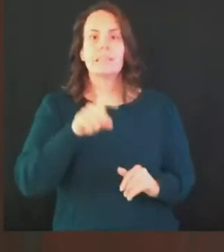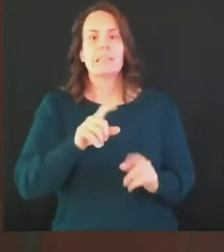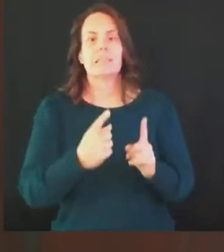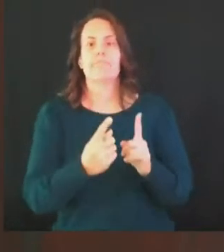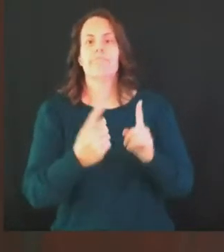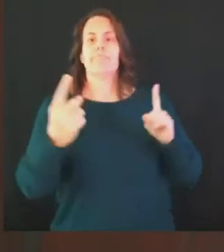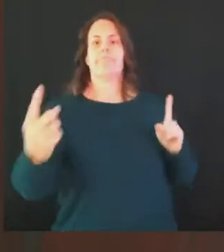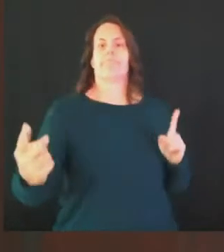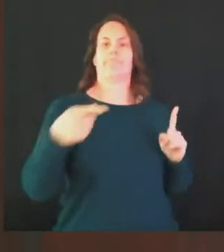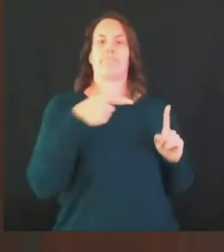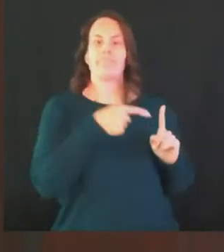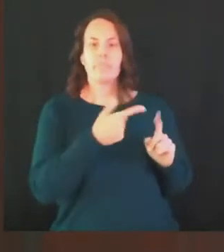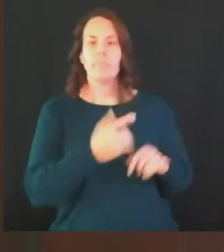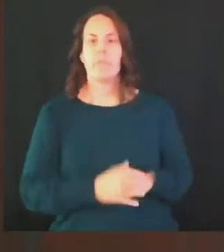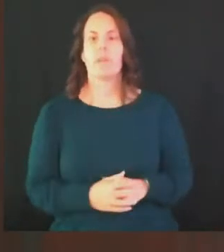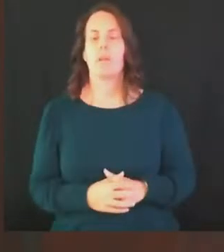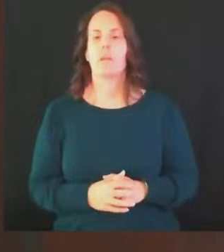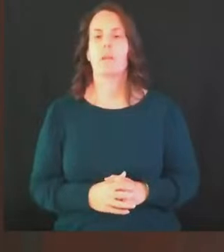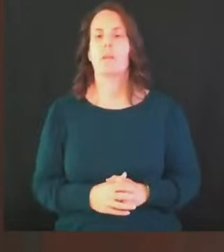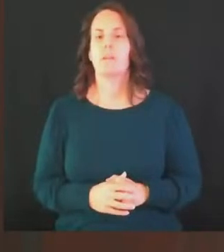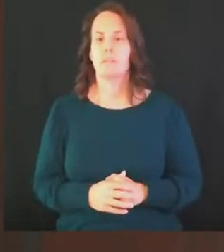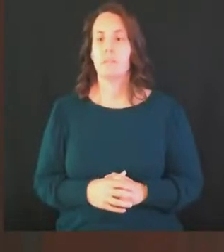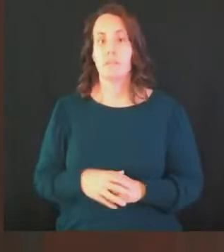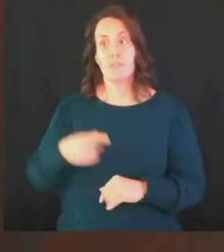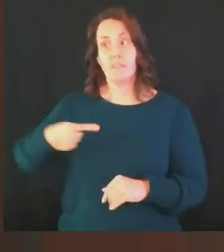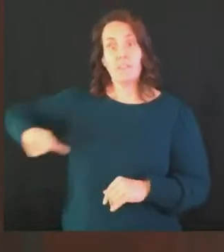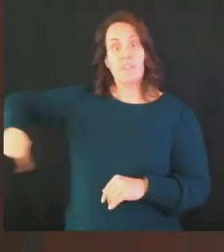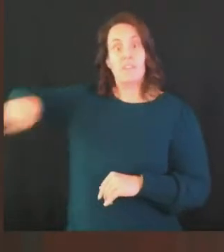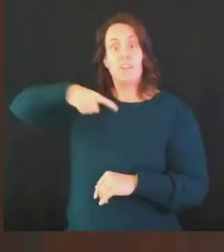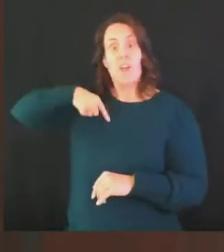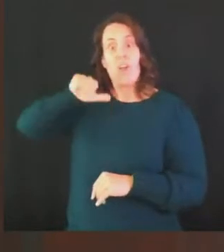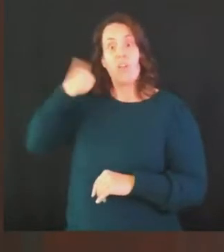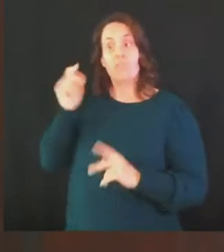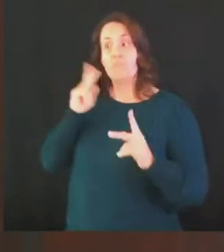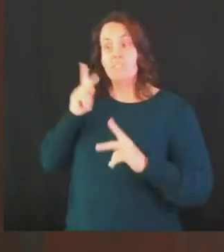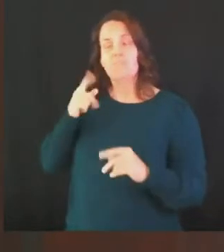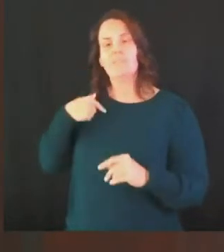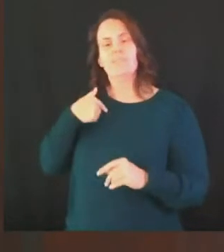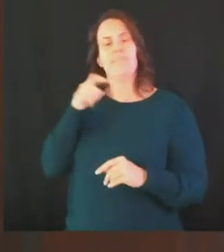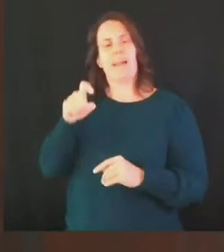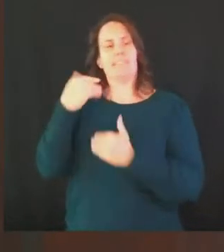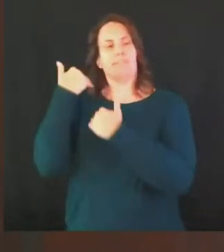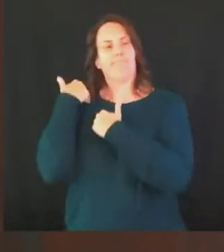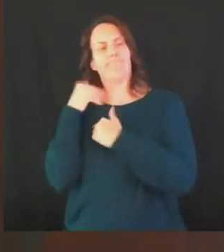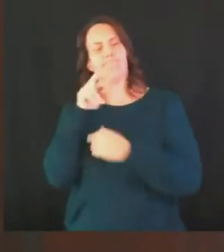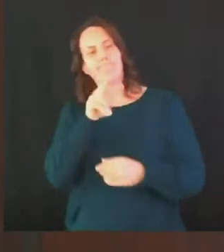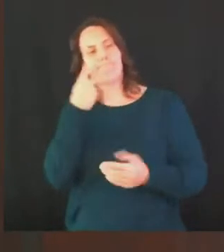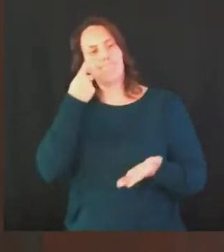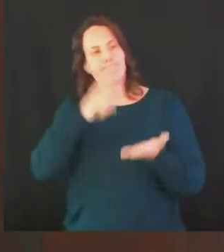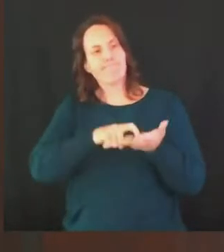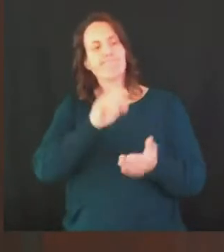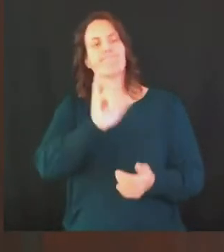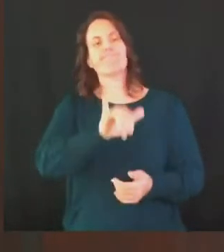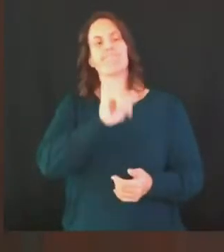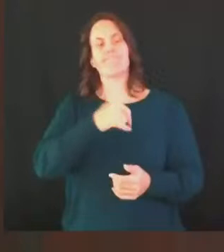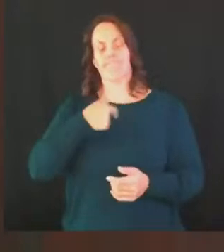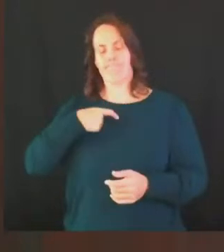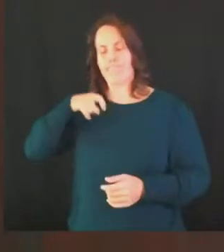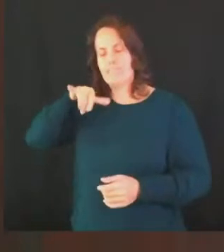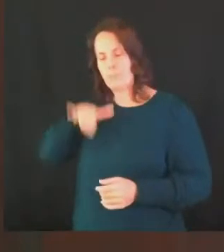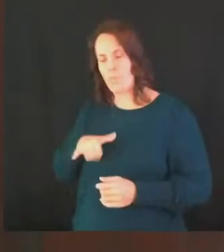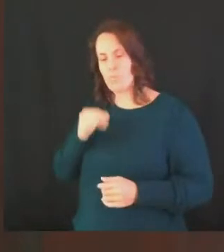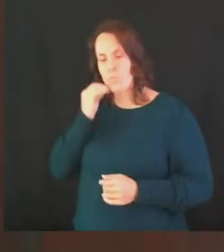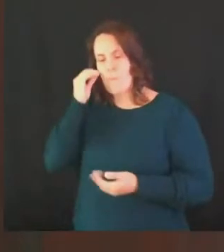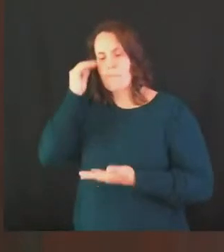the spread of the virus, therefore reducing the number of hospitalizations and saving lives, but it also protects